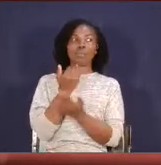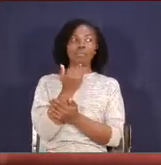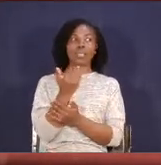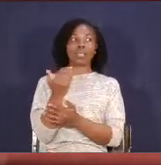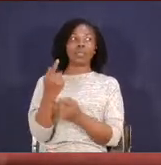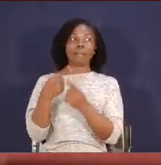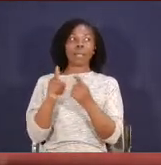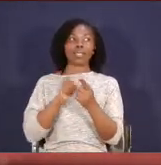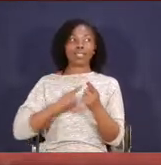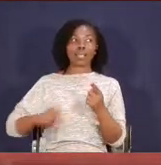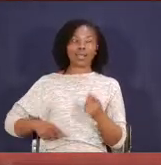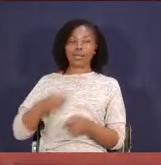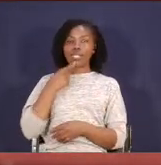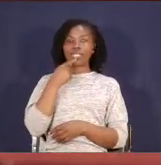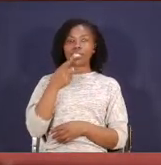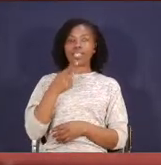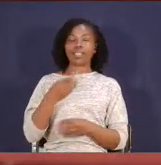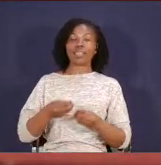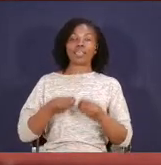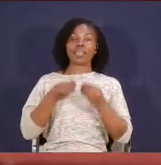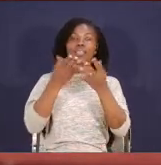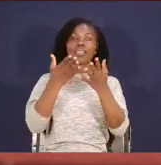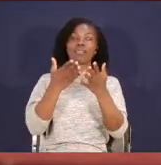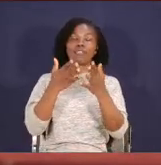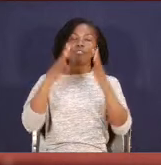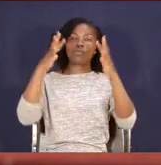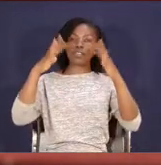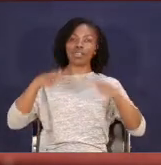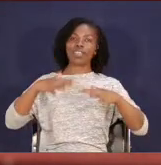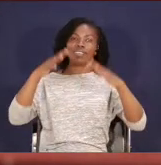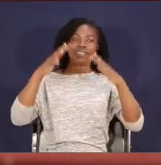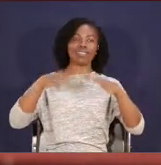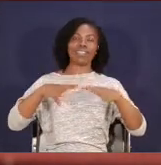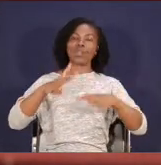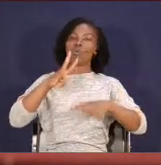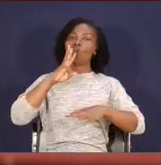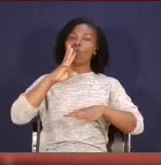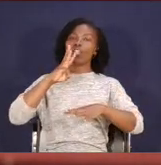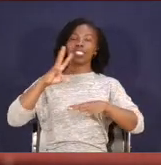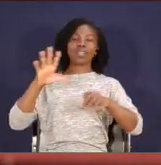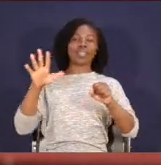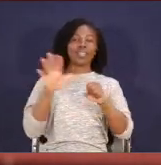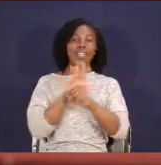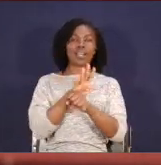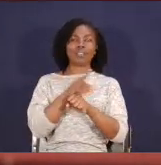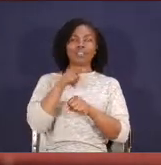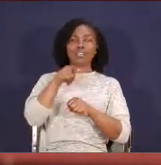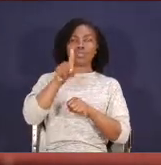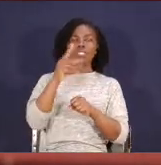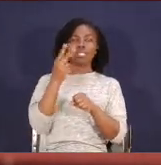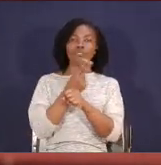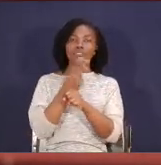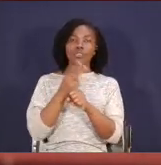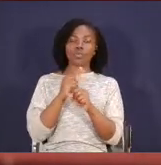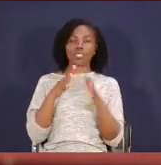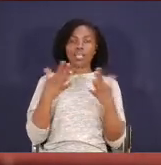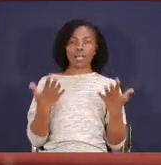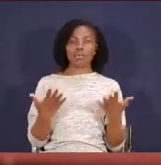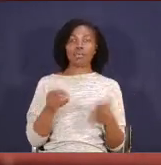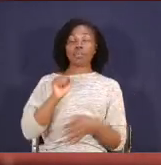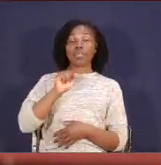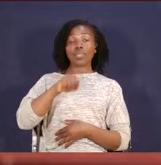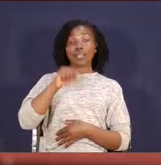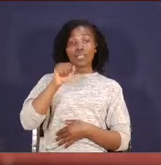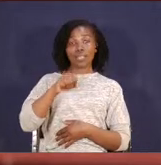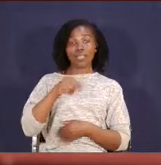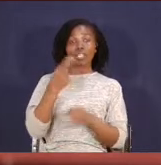is saying, I gave you a lot of water. What did you do with it? Yes, I gave you a lot of water.